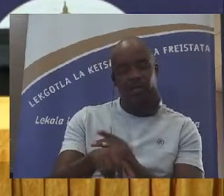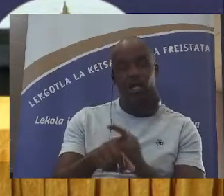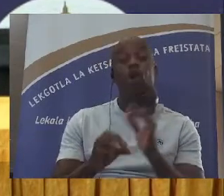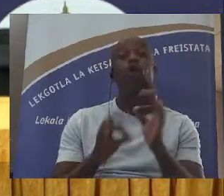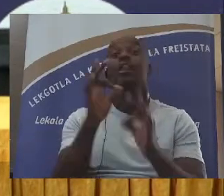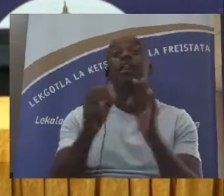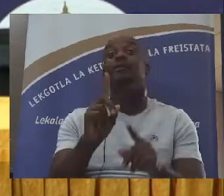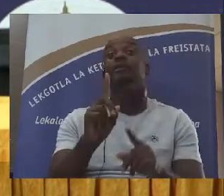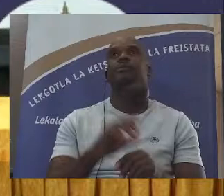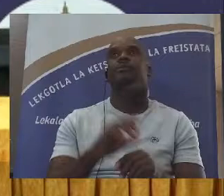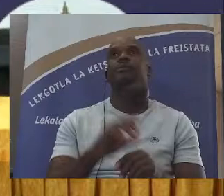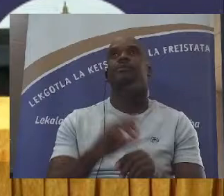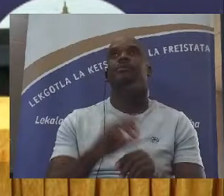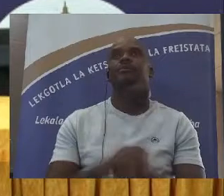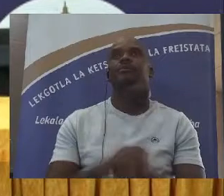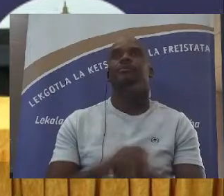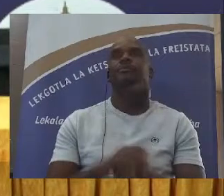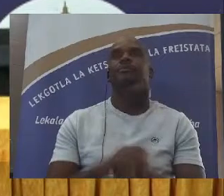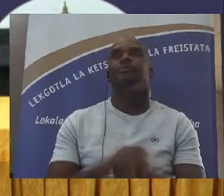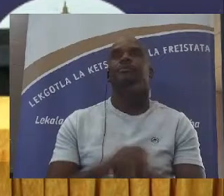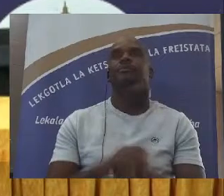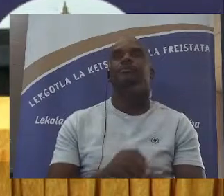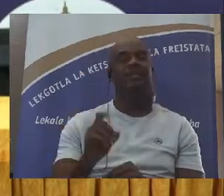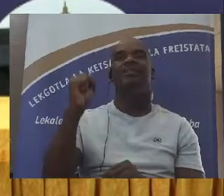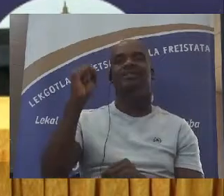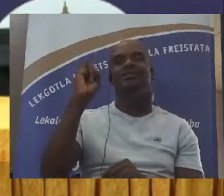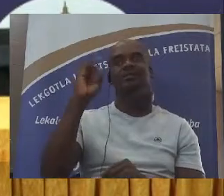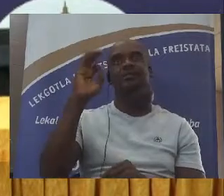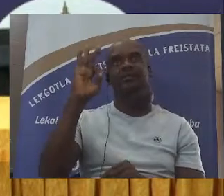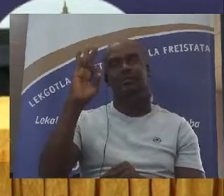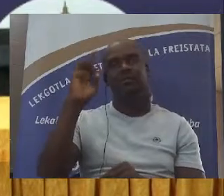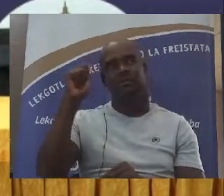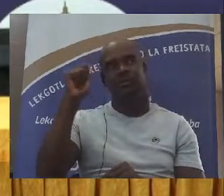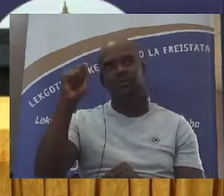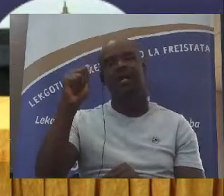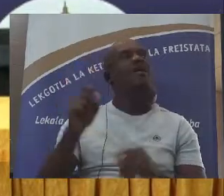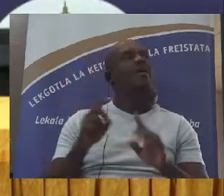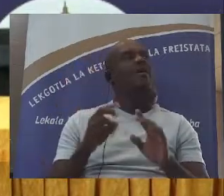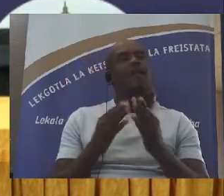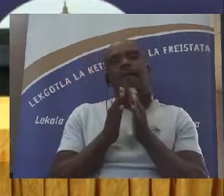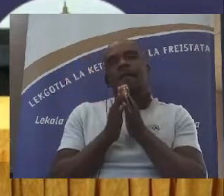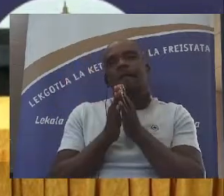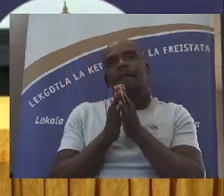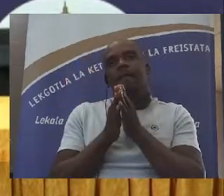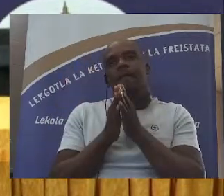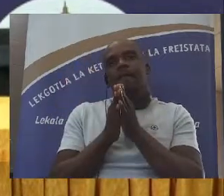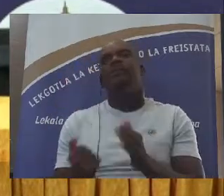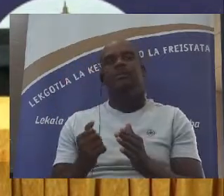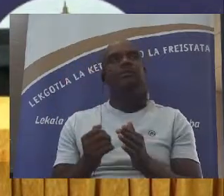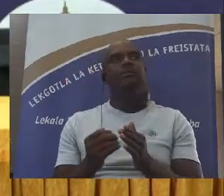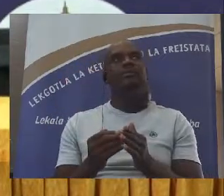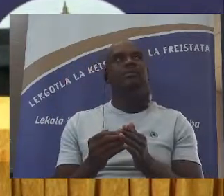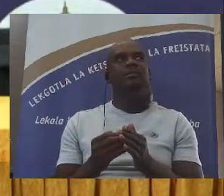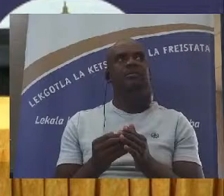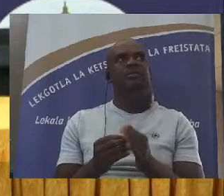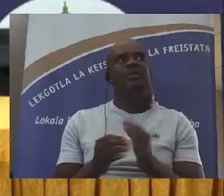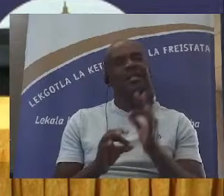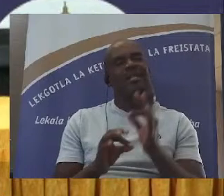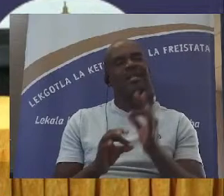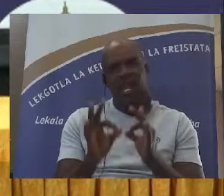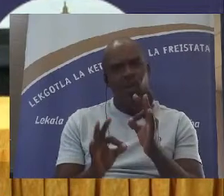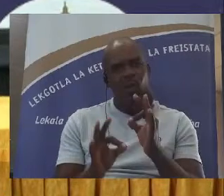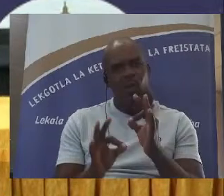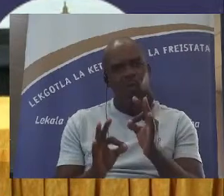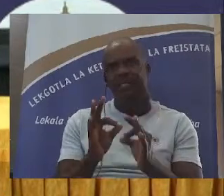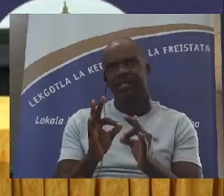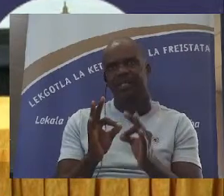Seeking to make one-stop shop in that area. Please emphasize on that one. Because there are people